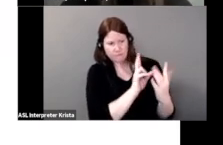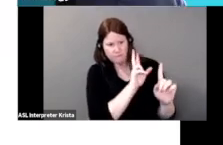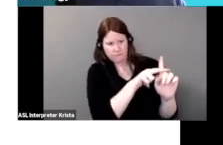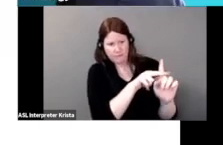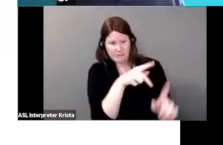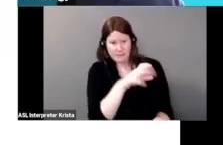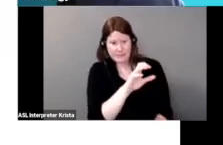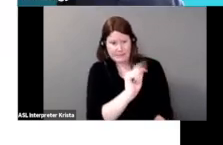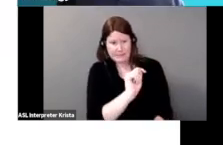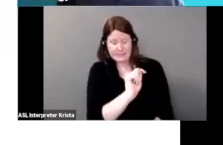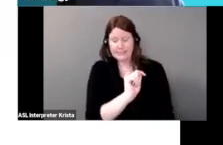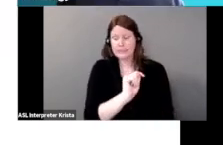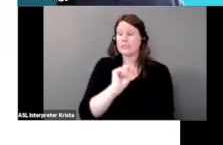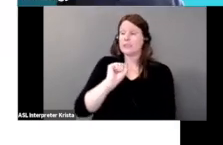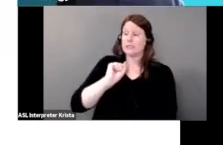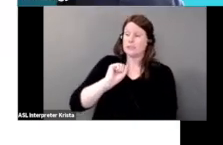So